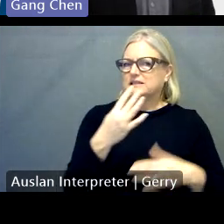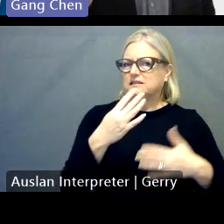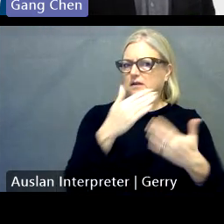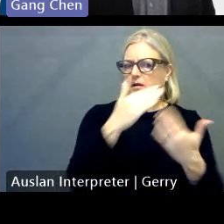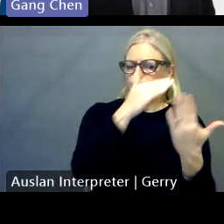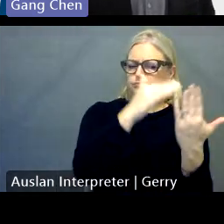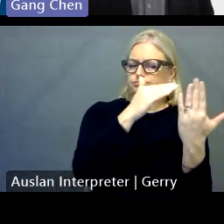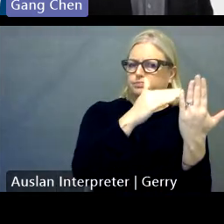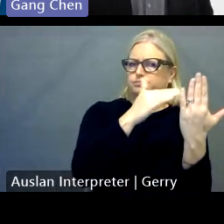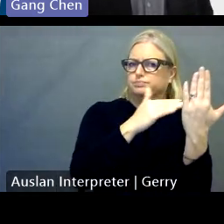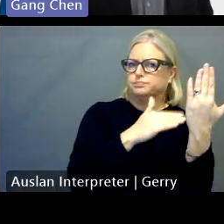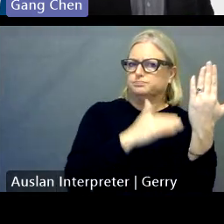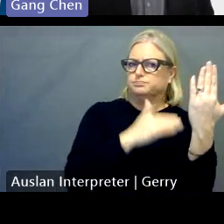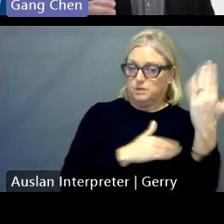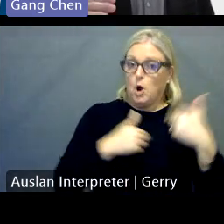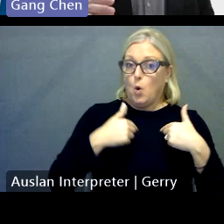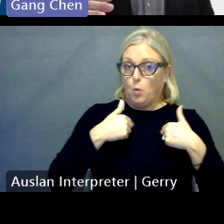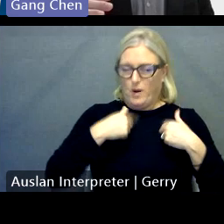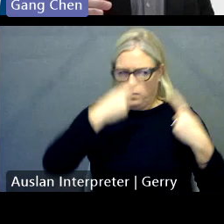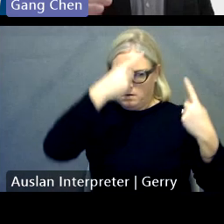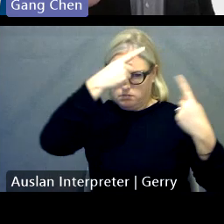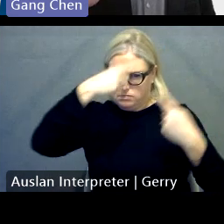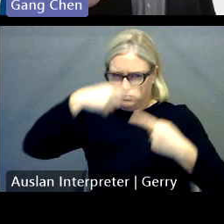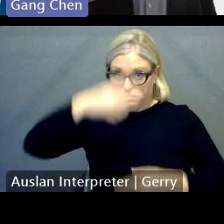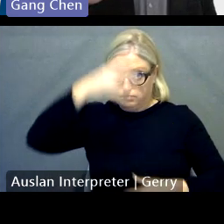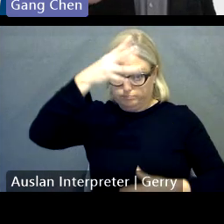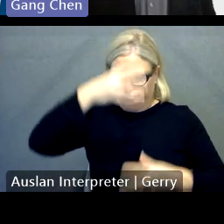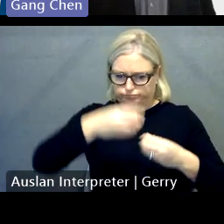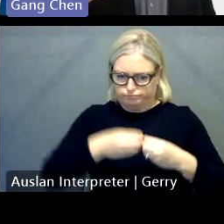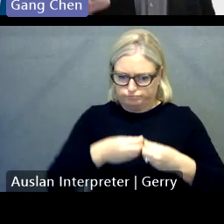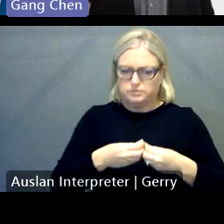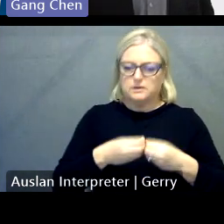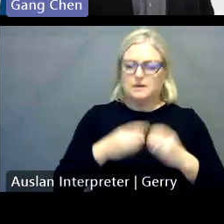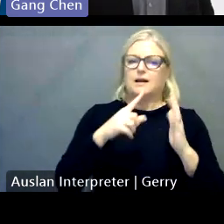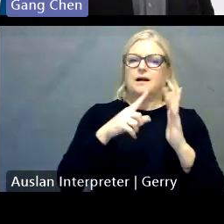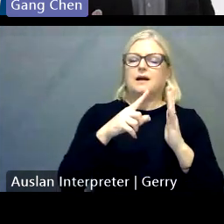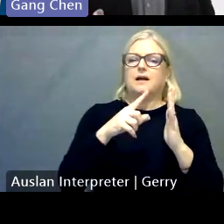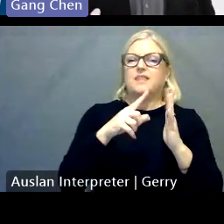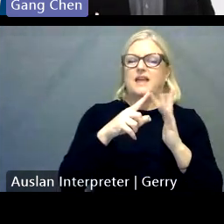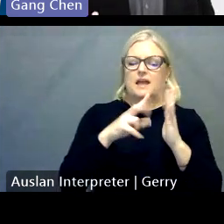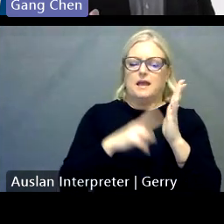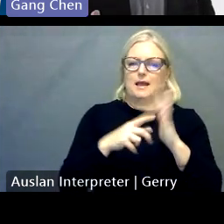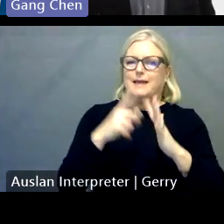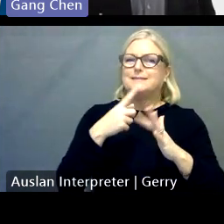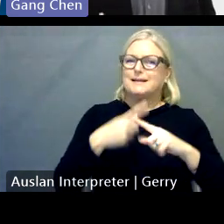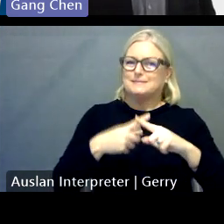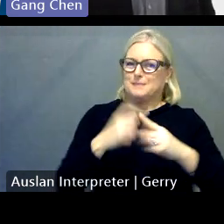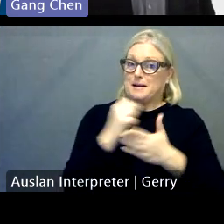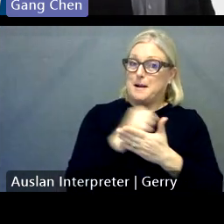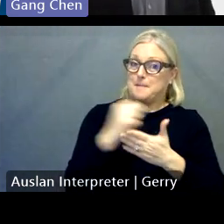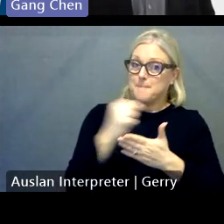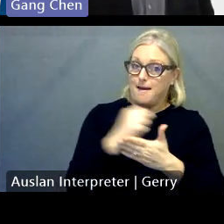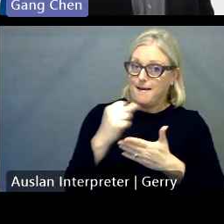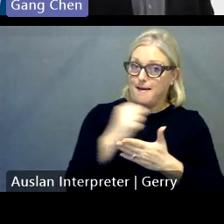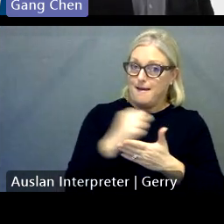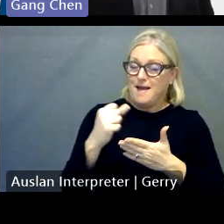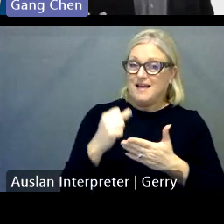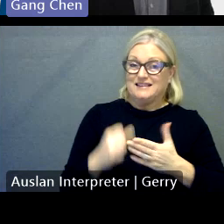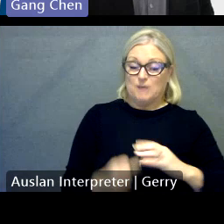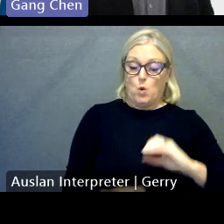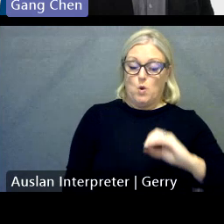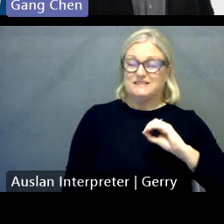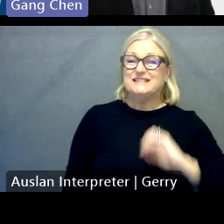the DWI index is if you think about this as a scale, range from 0, which represents the lowest